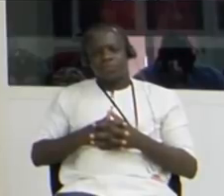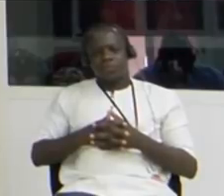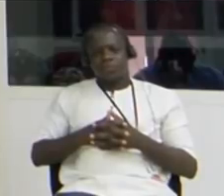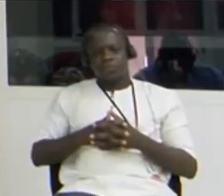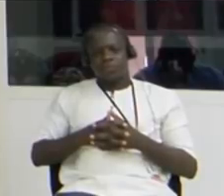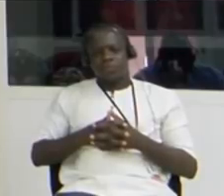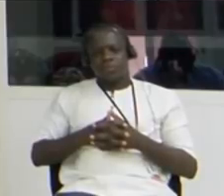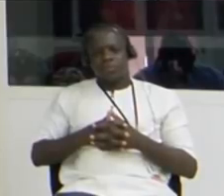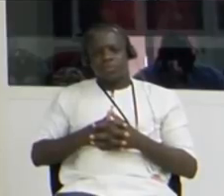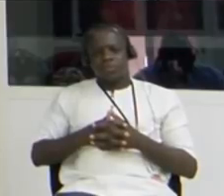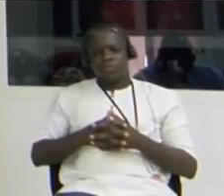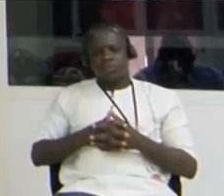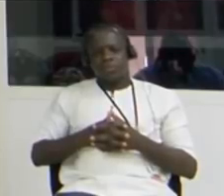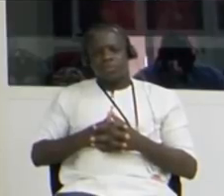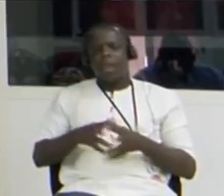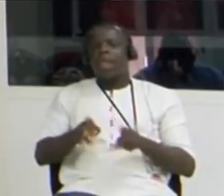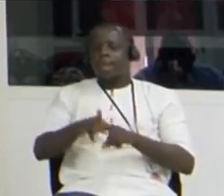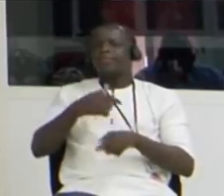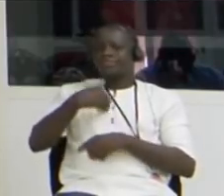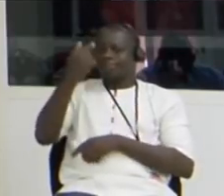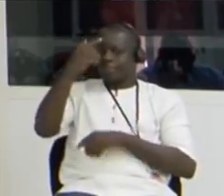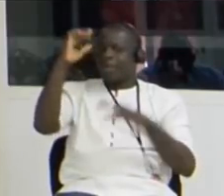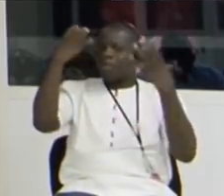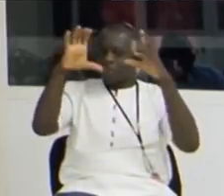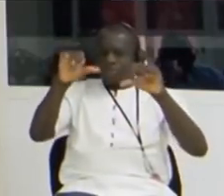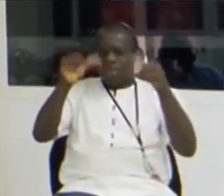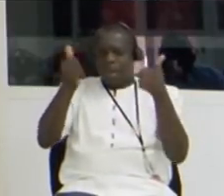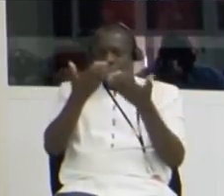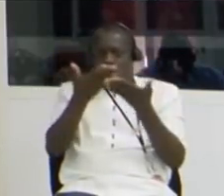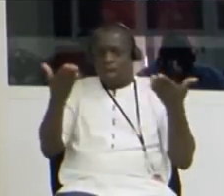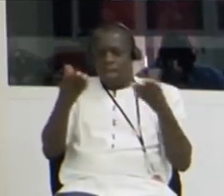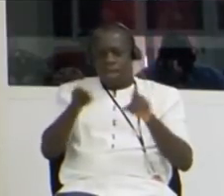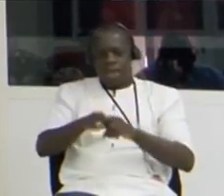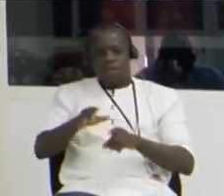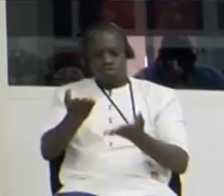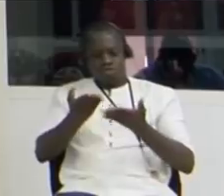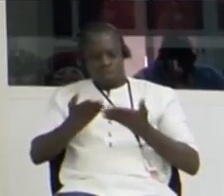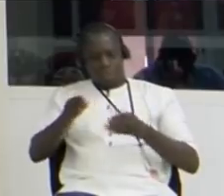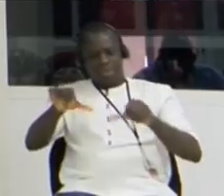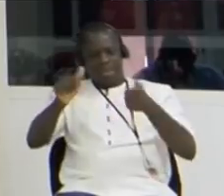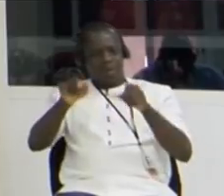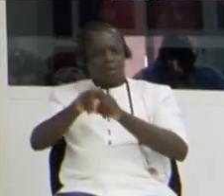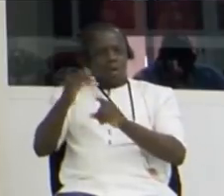contacting the office of the president without our knowledge, and that one we don't have control over.